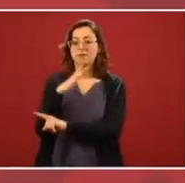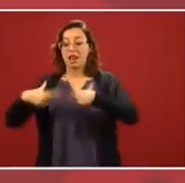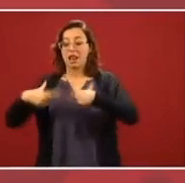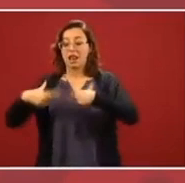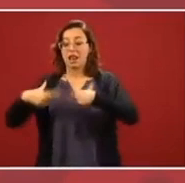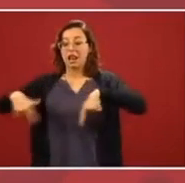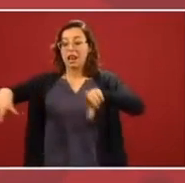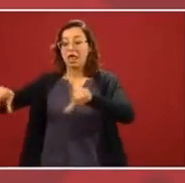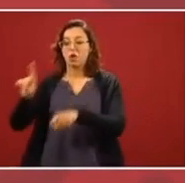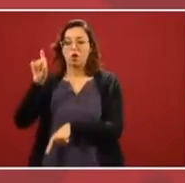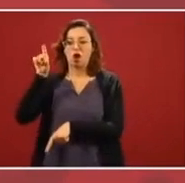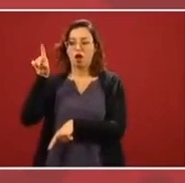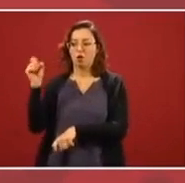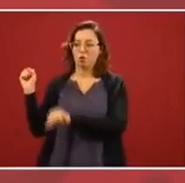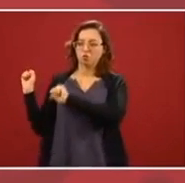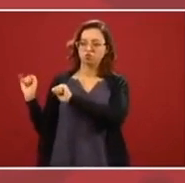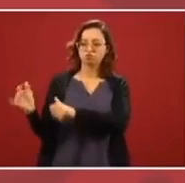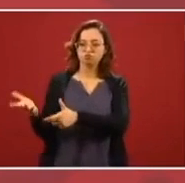lake.